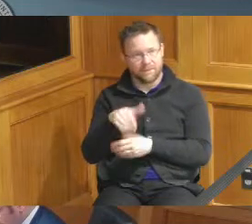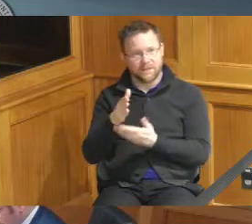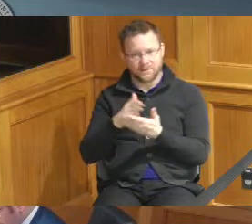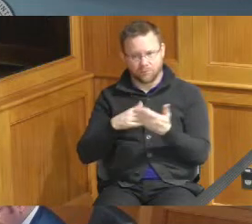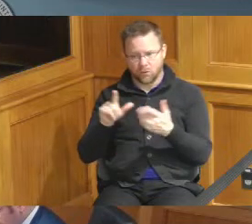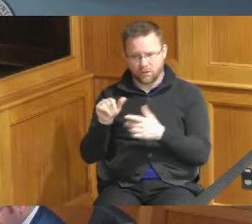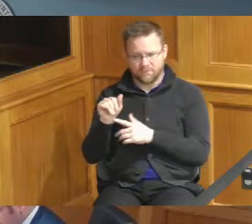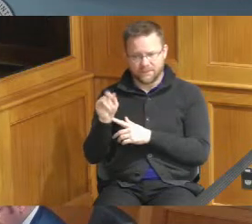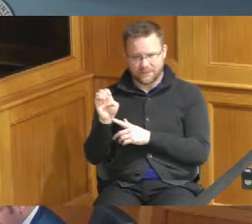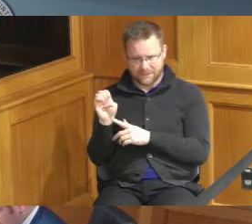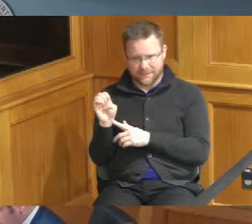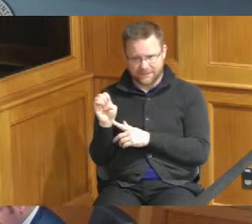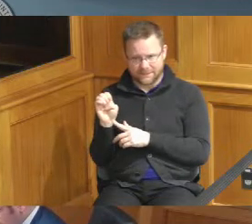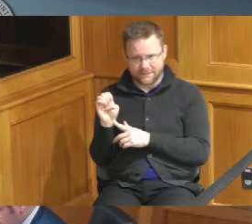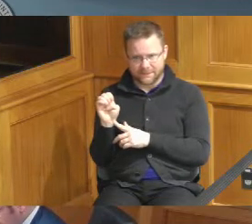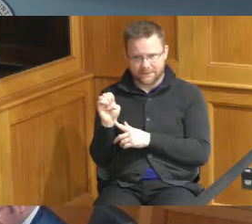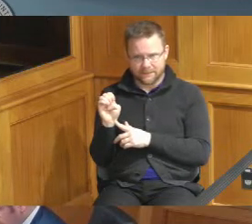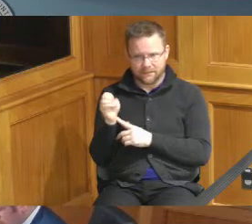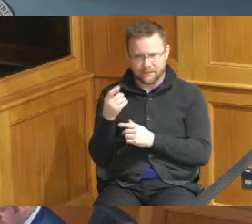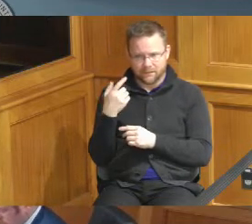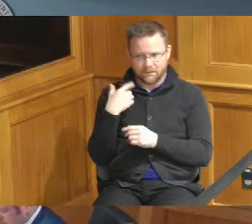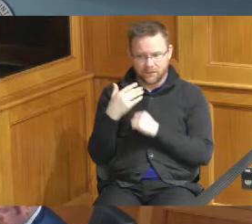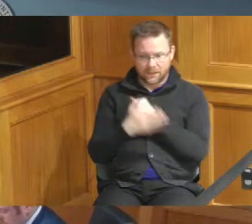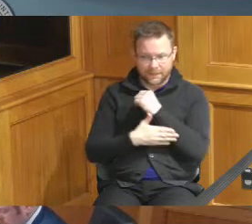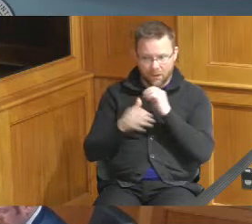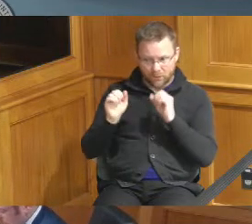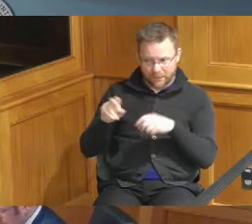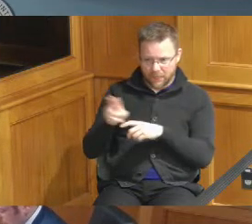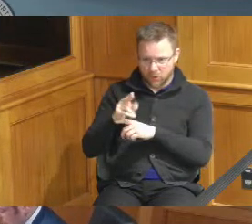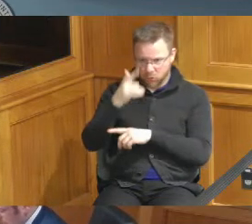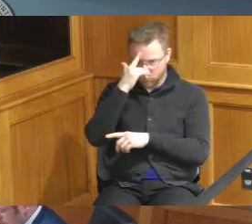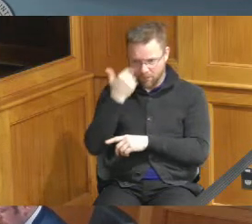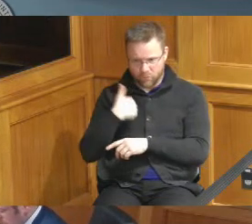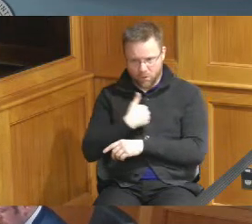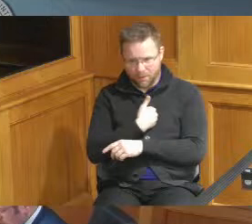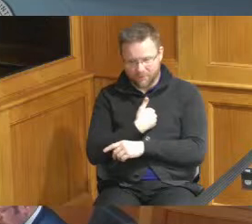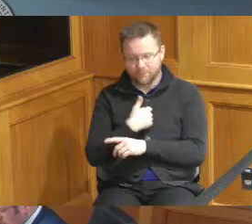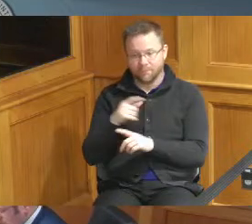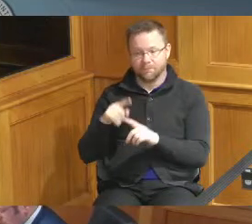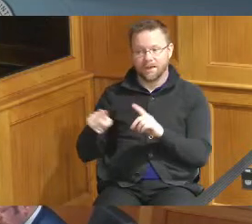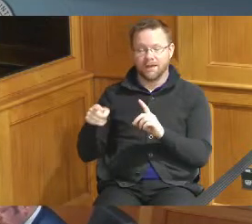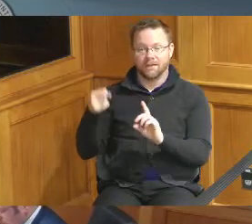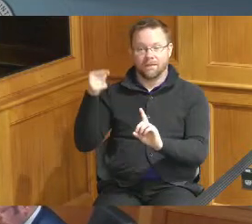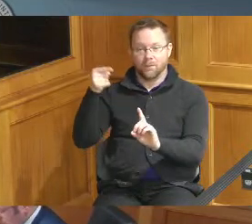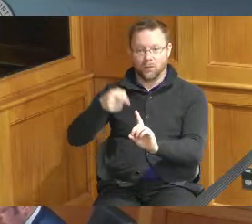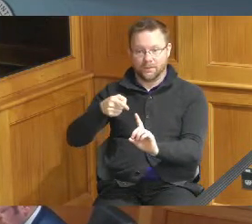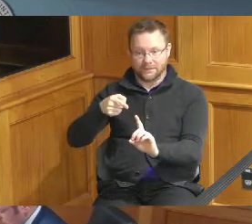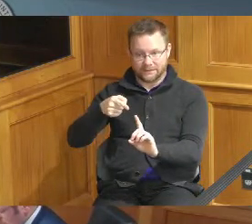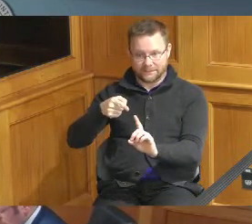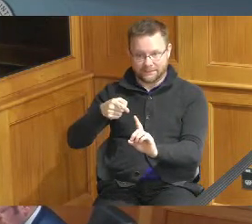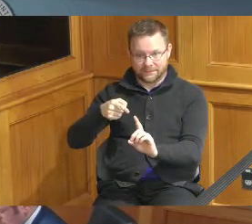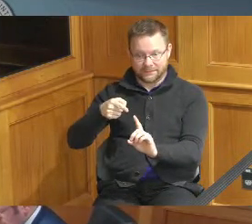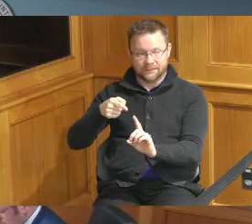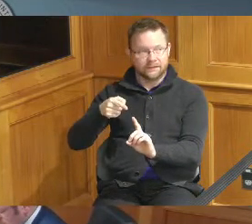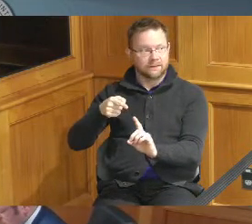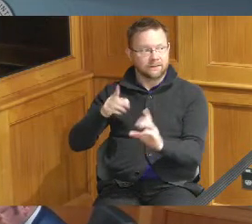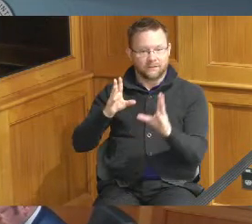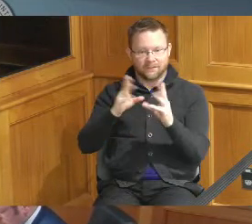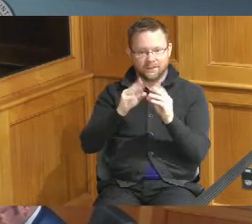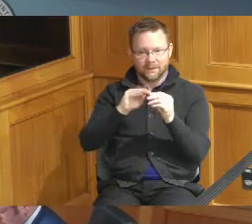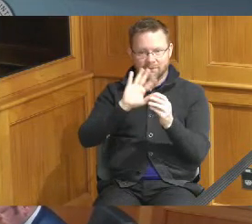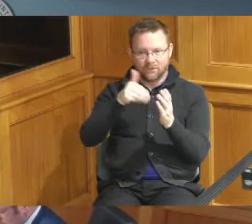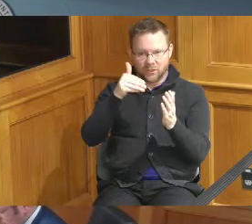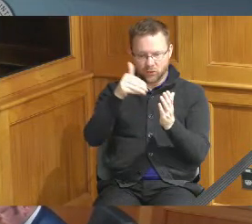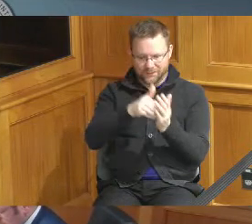the lease as well. That we could use it when we wanted to use it. But the primary purpose would be for the